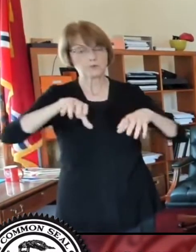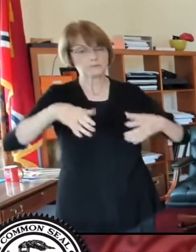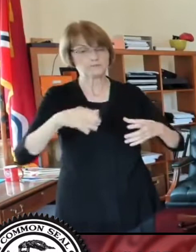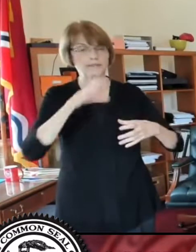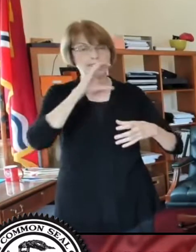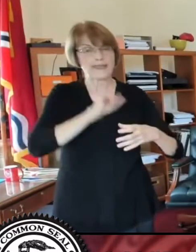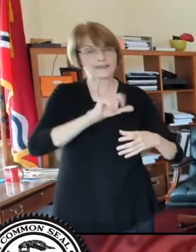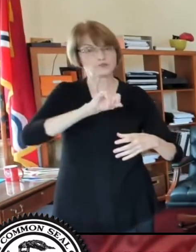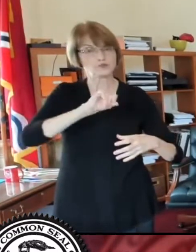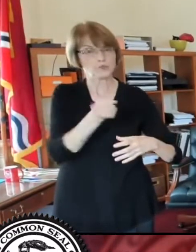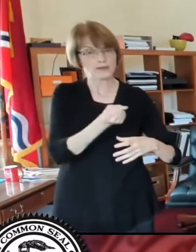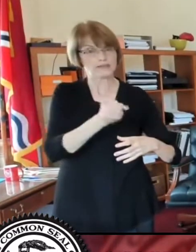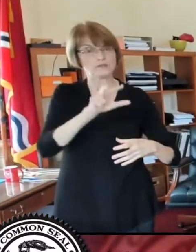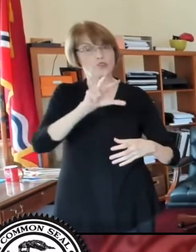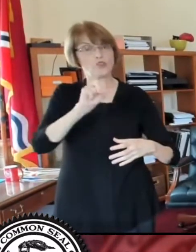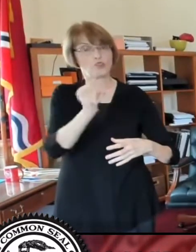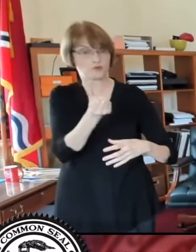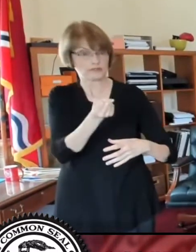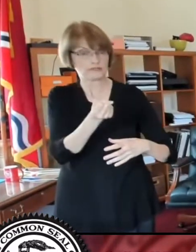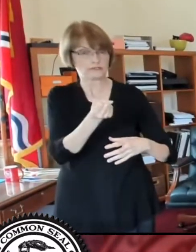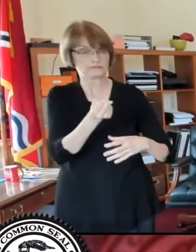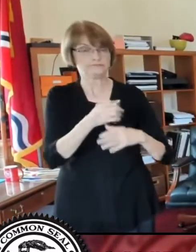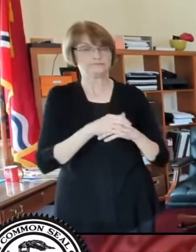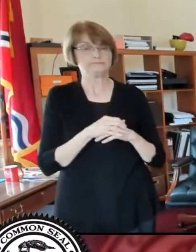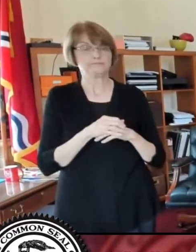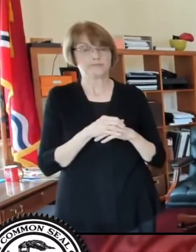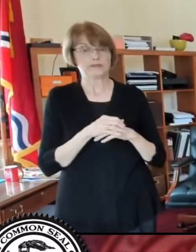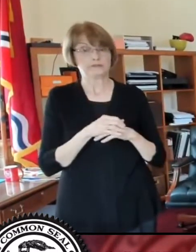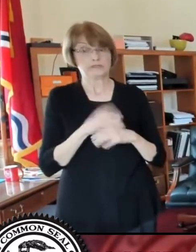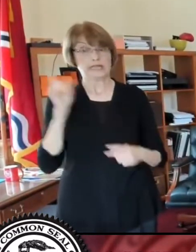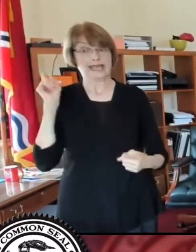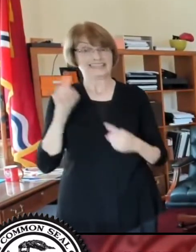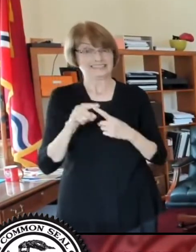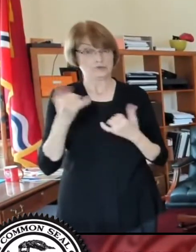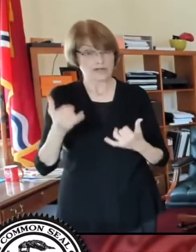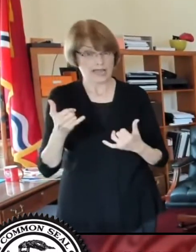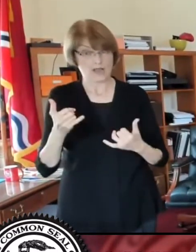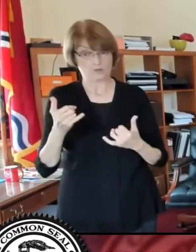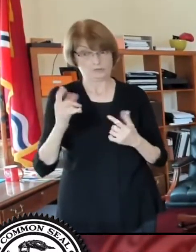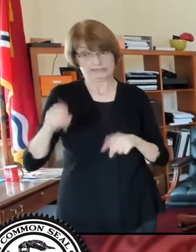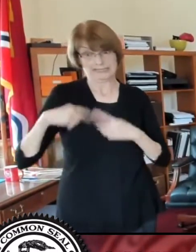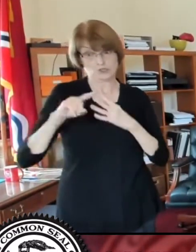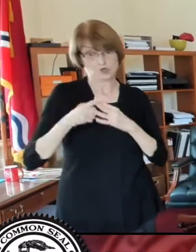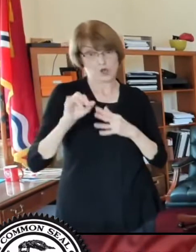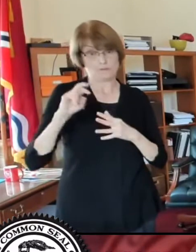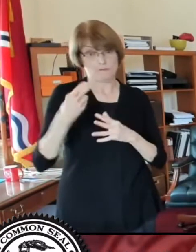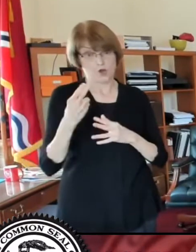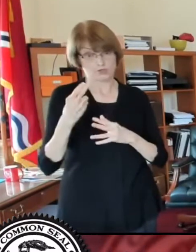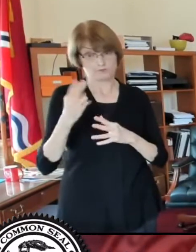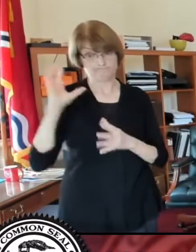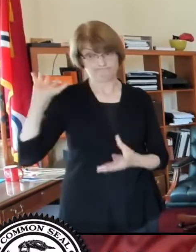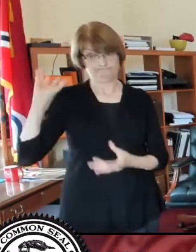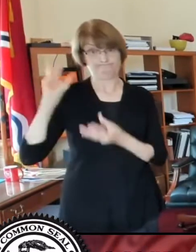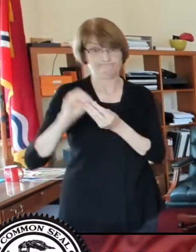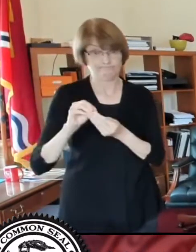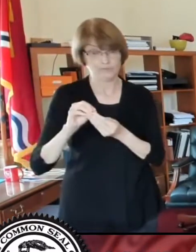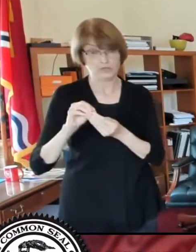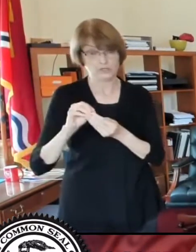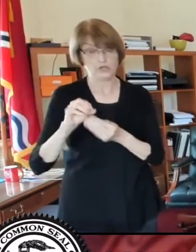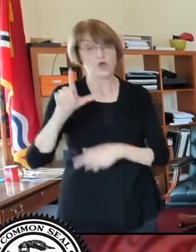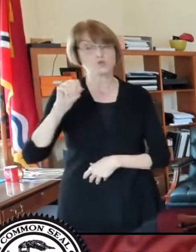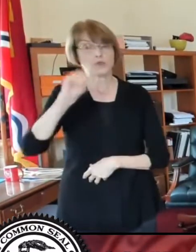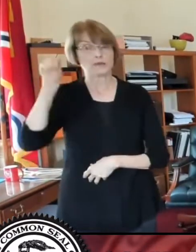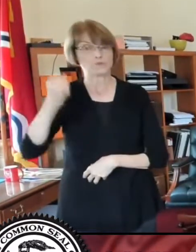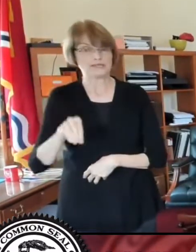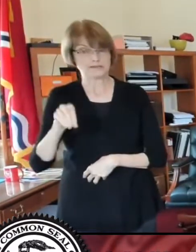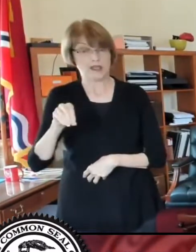and their 30s. In fact, to date, so since this started in March, about